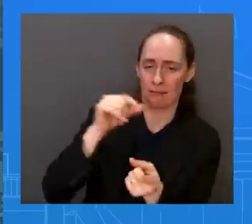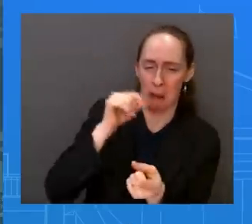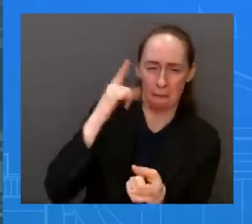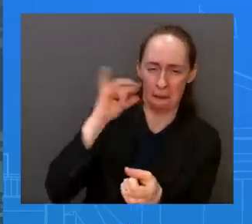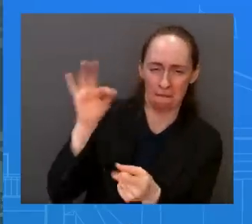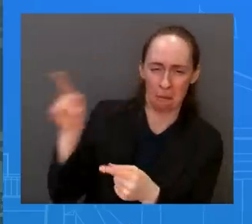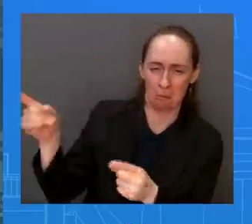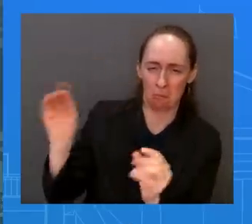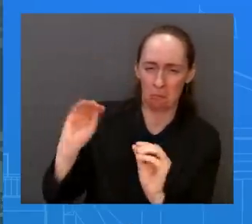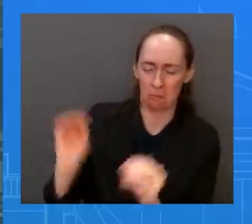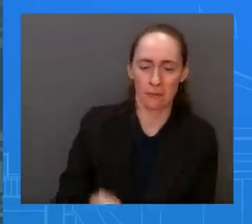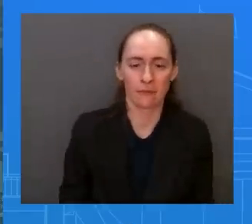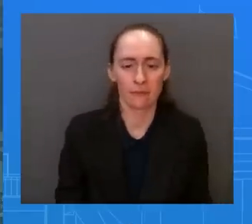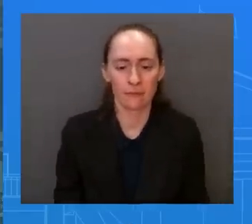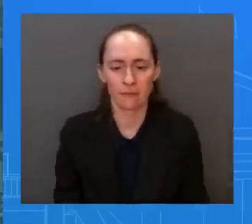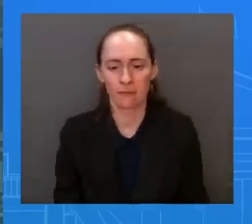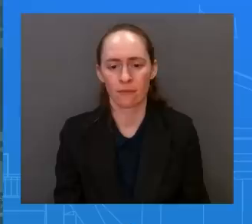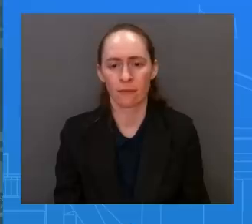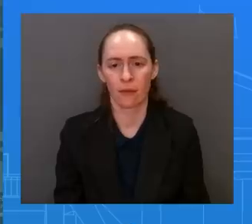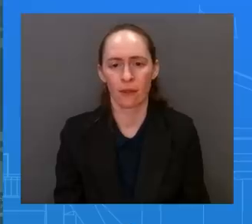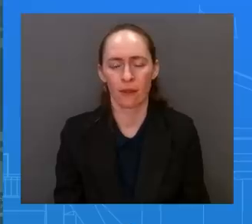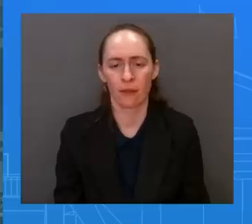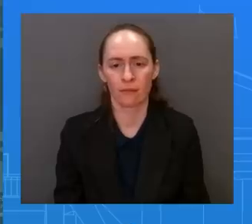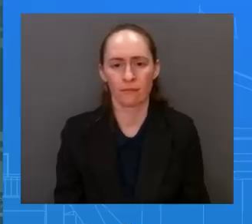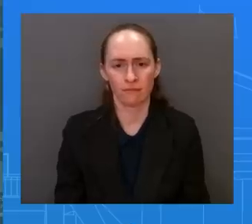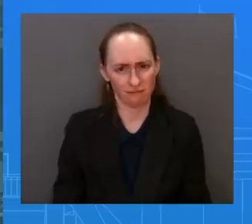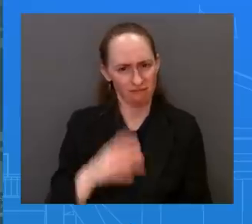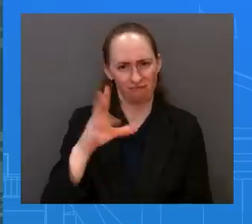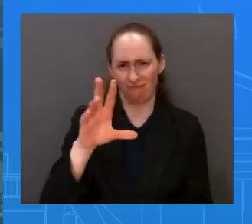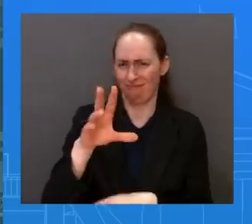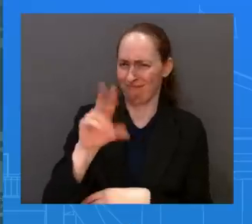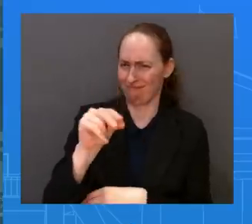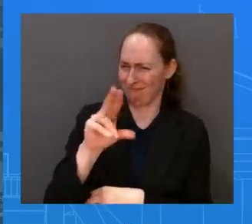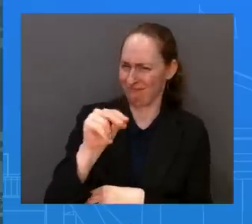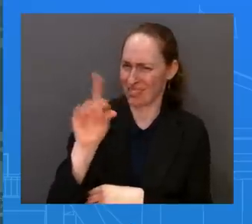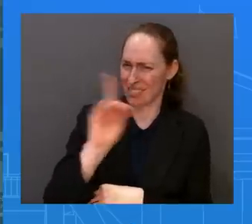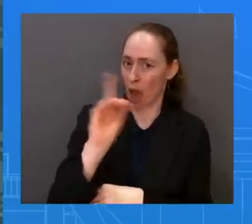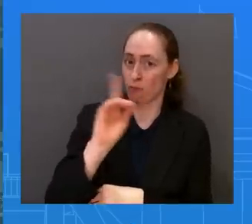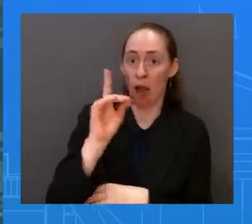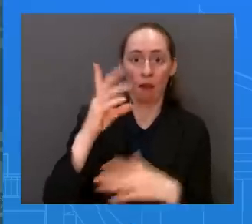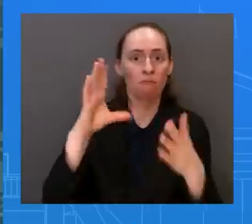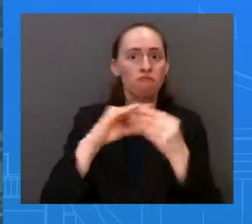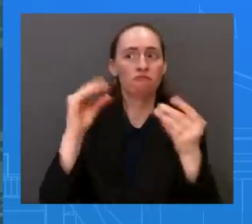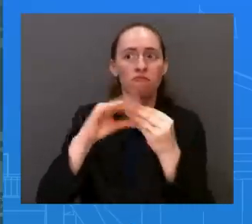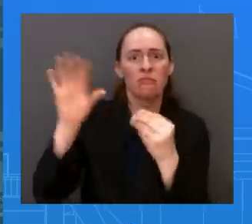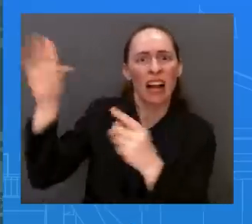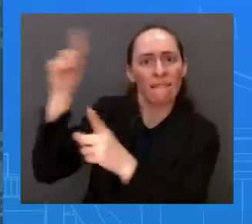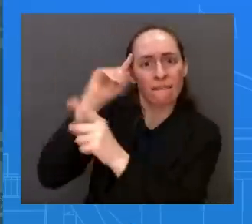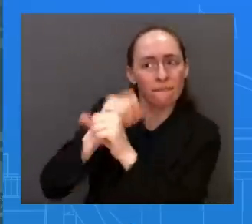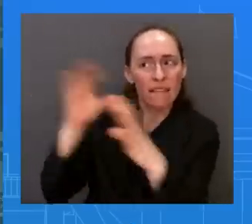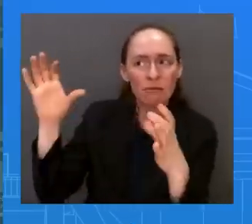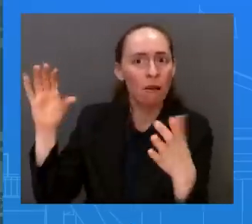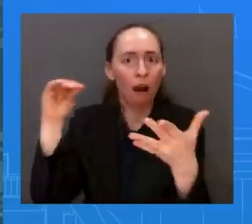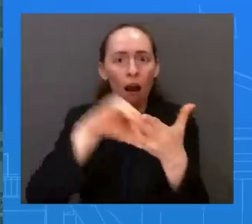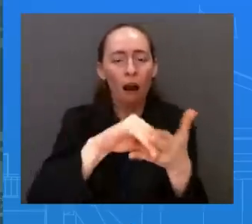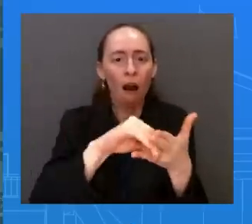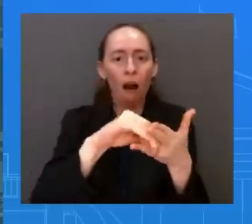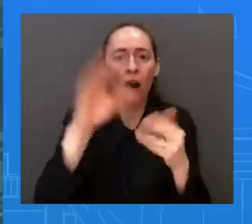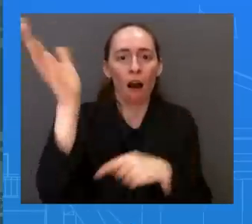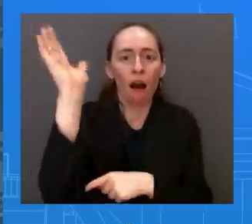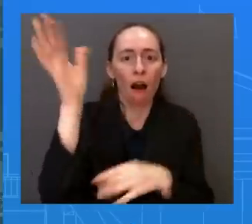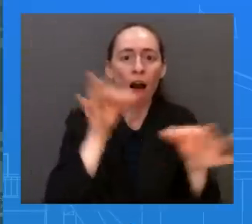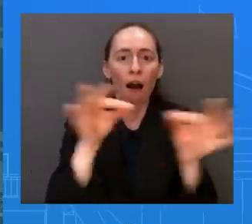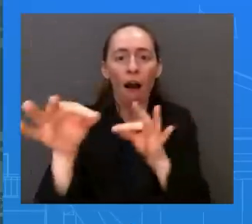was on the bipartisan infrastructure legislation. It was on the CHIPS and Science Act, which was bipartisan because of the president was